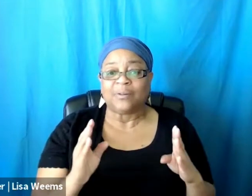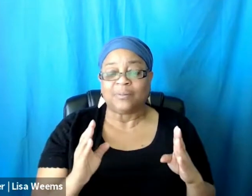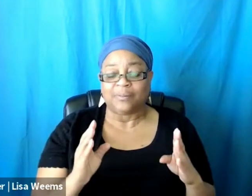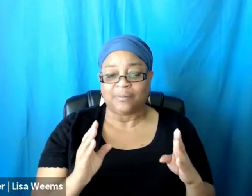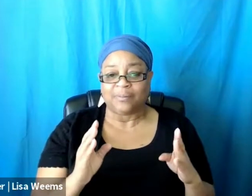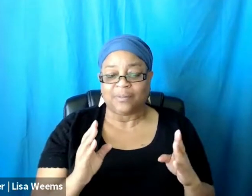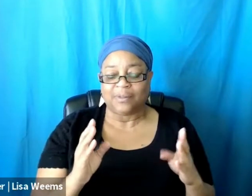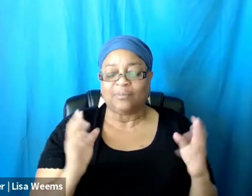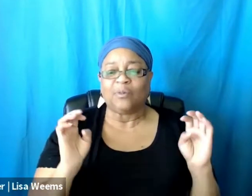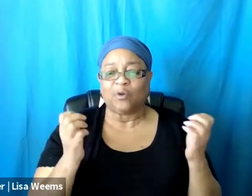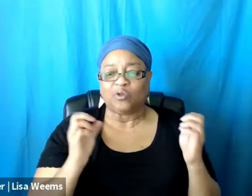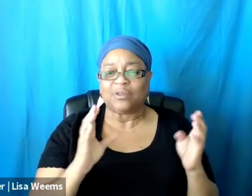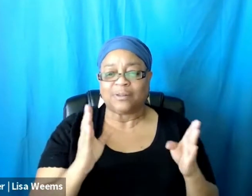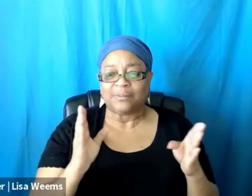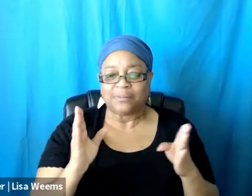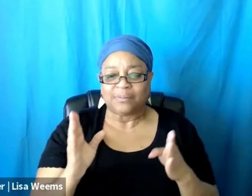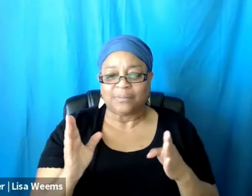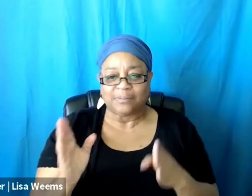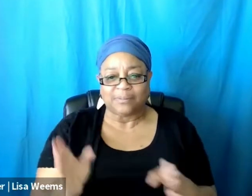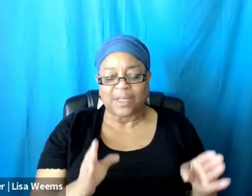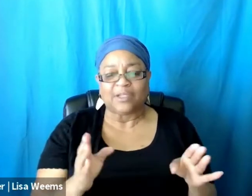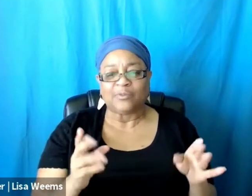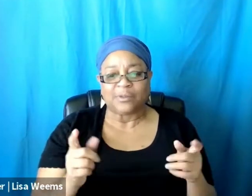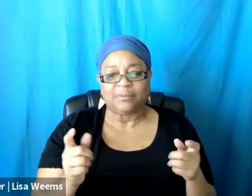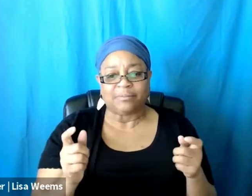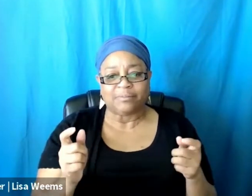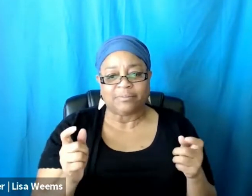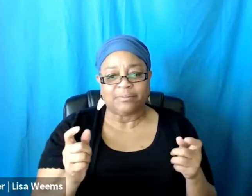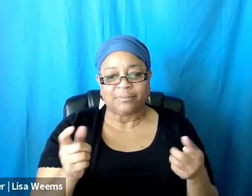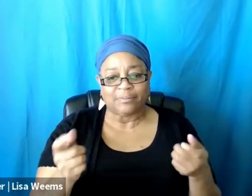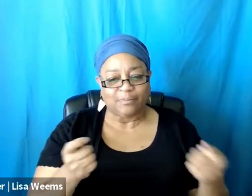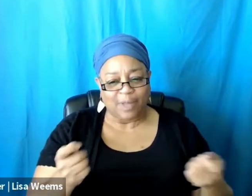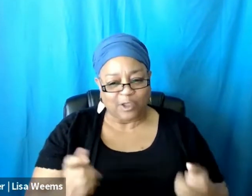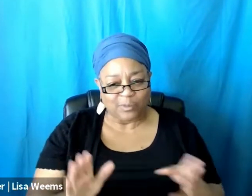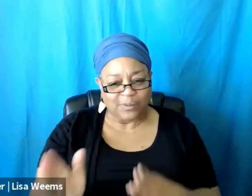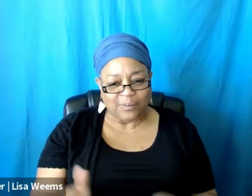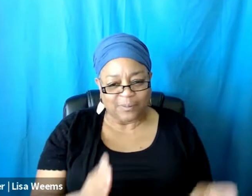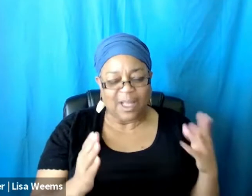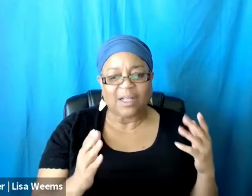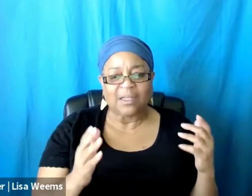toward this common goal of preparing for and responding